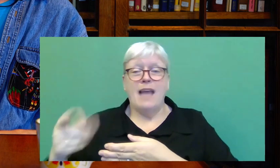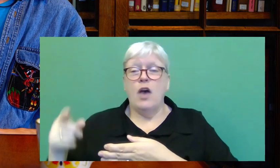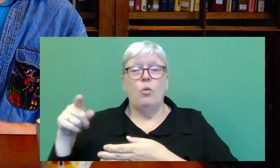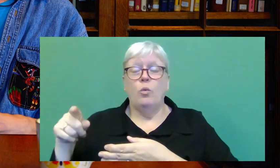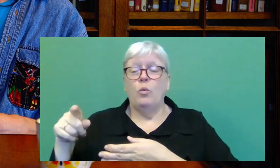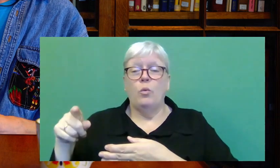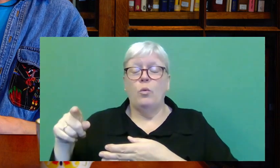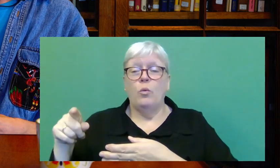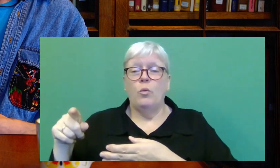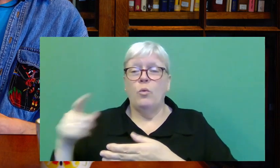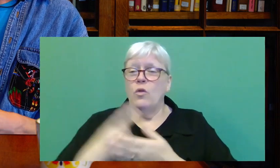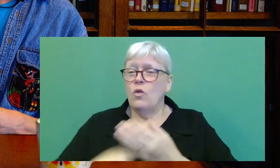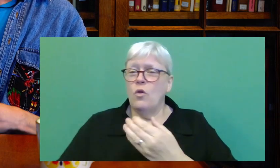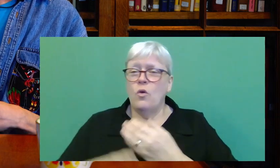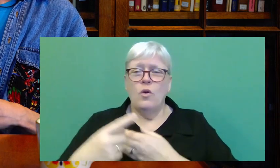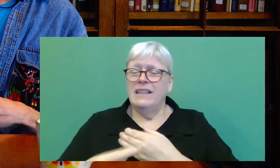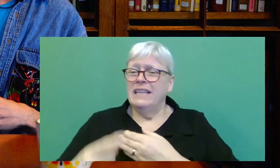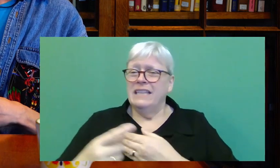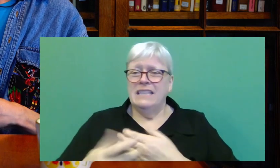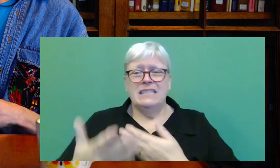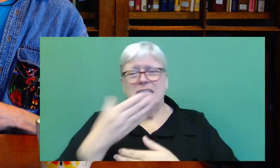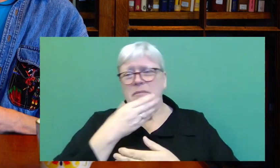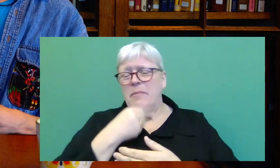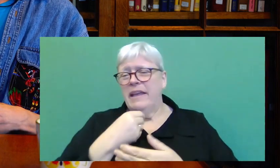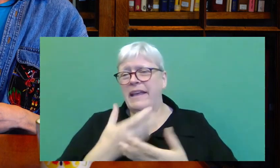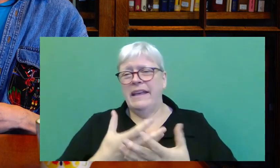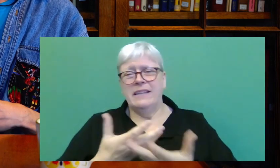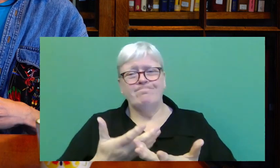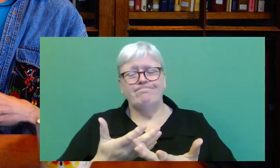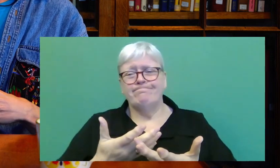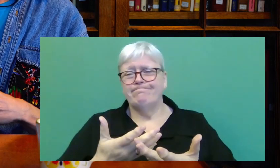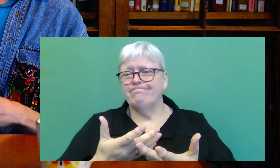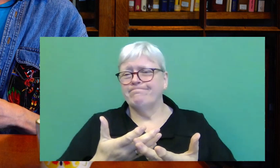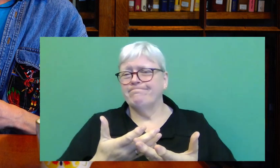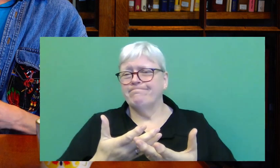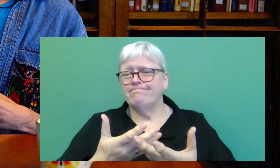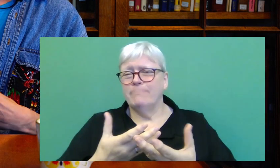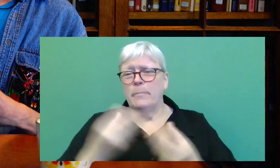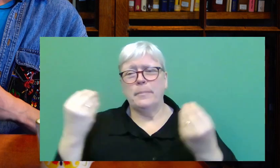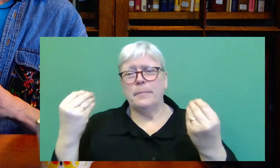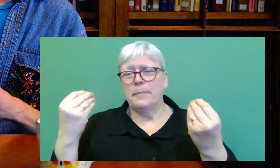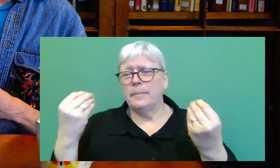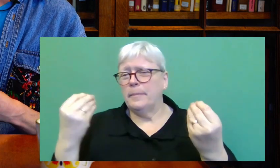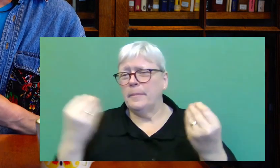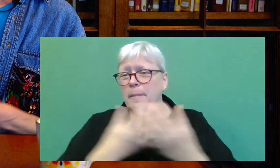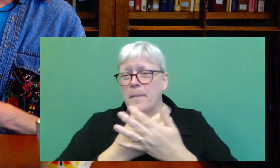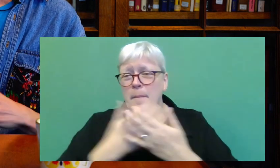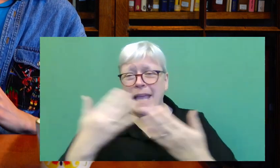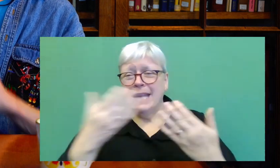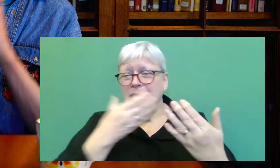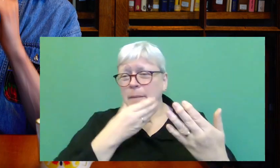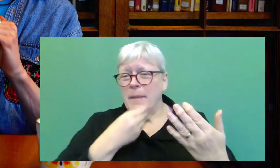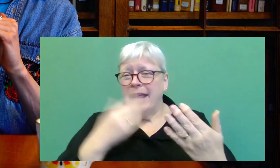is swallowing up a lot of the male population, and we need to gang together to support each other to overcome this. And